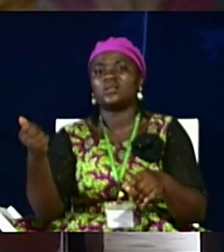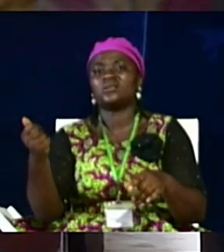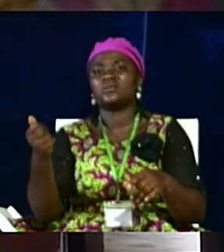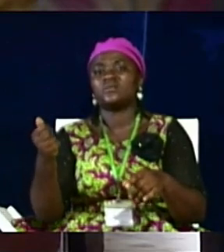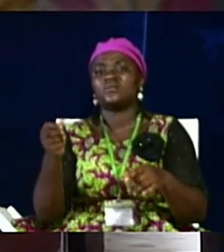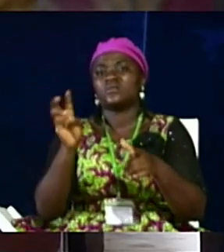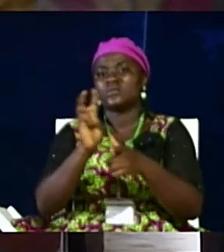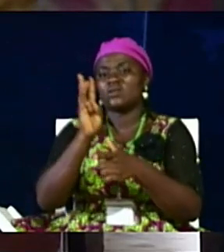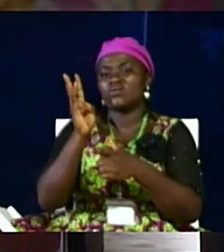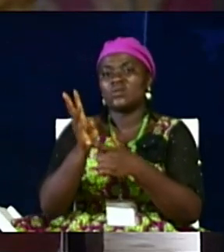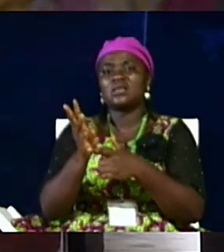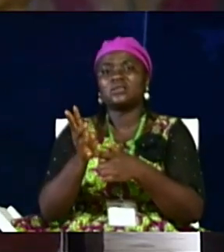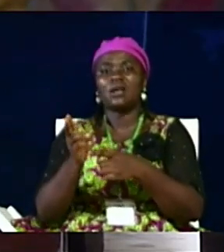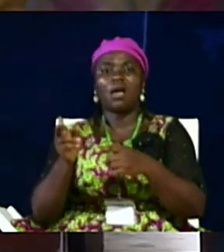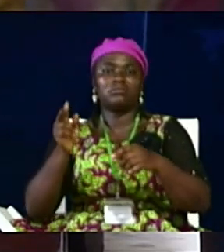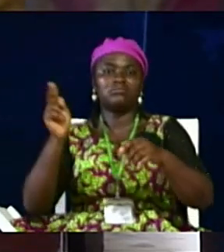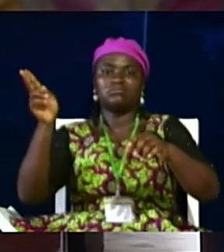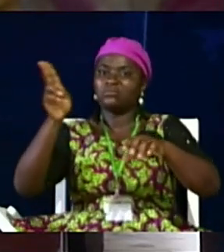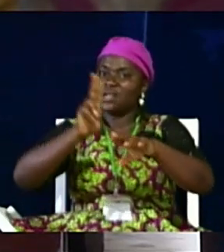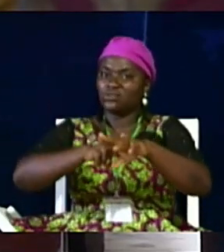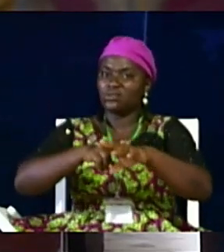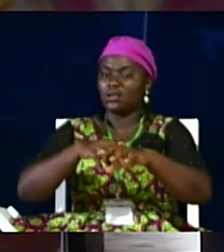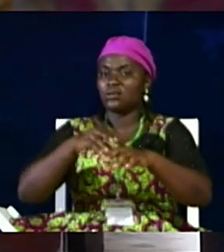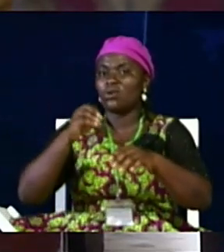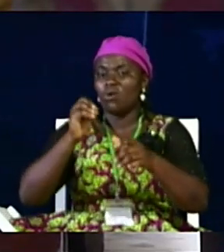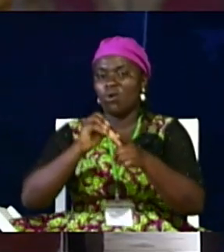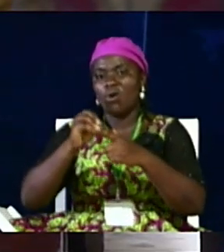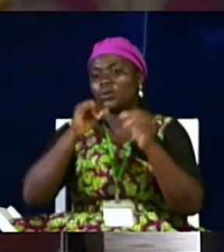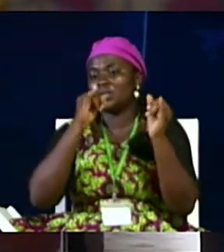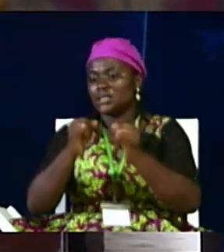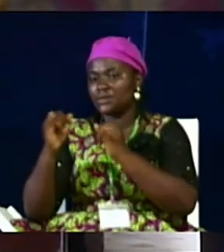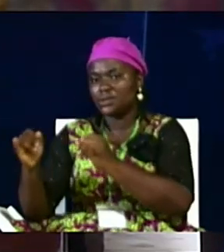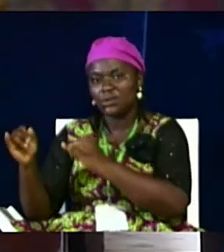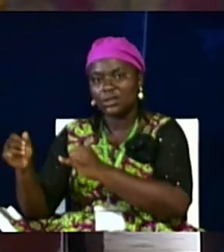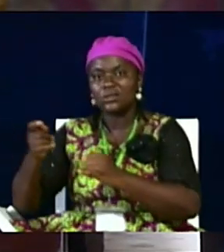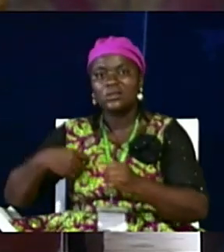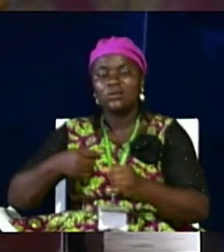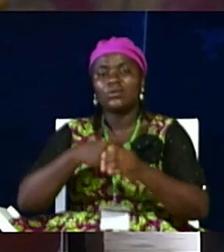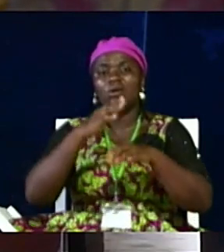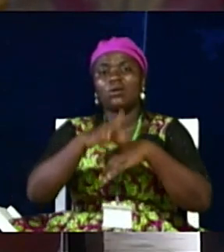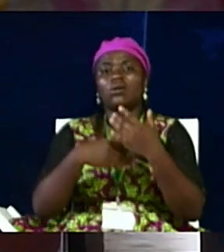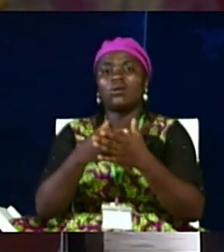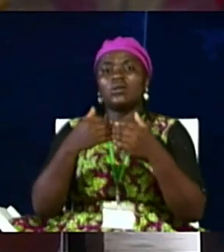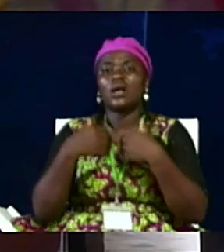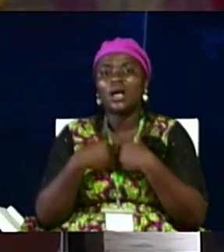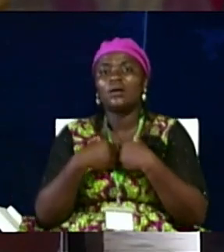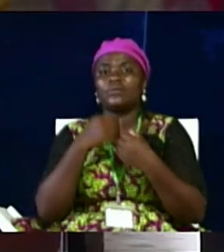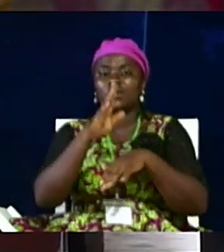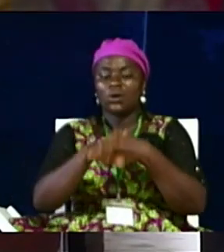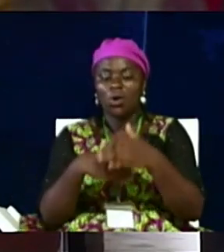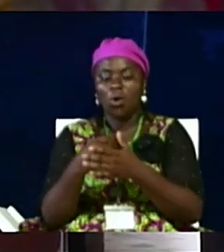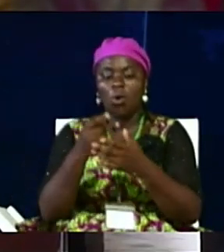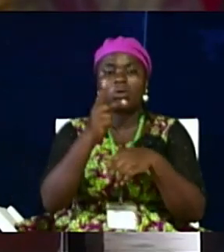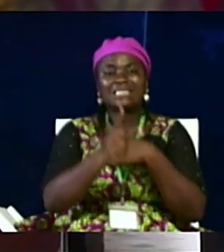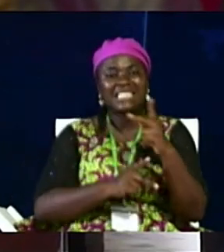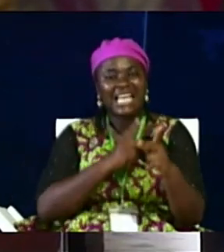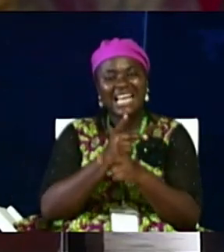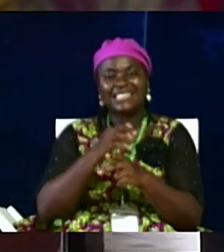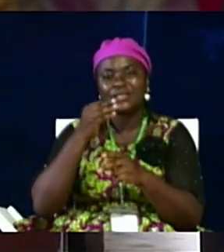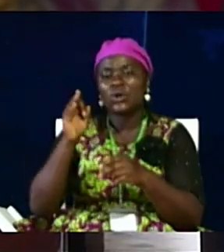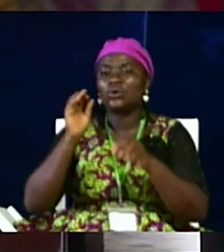whether nationally or individually. We all have all kinds of